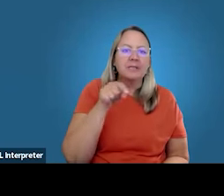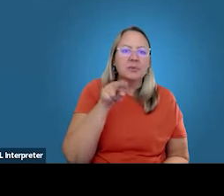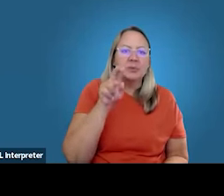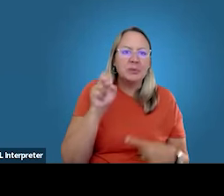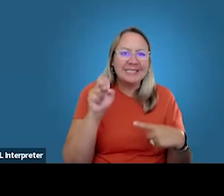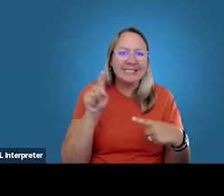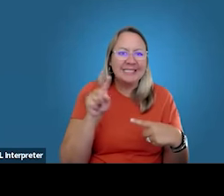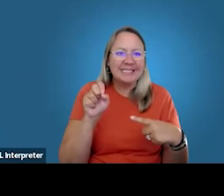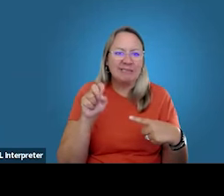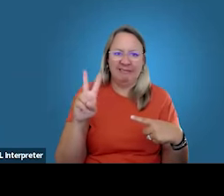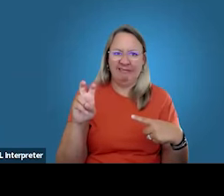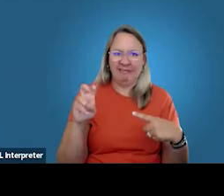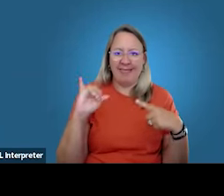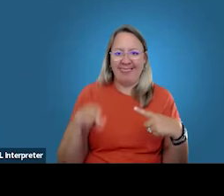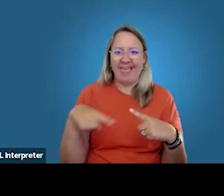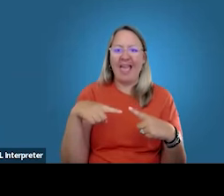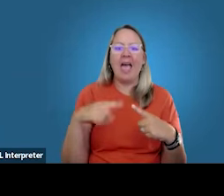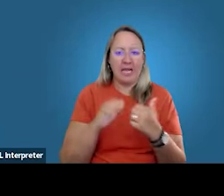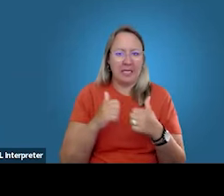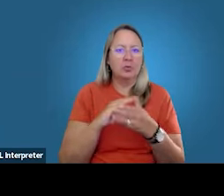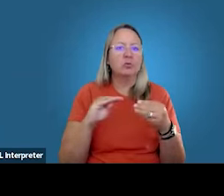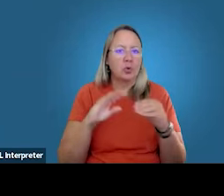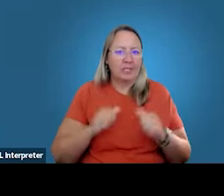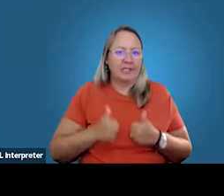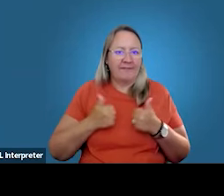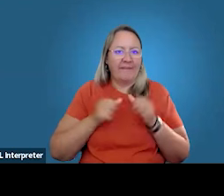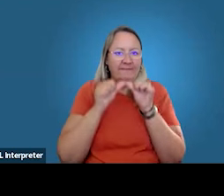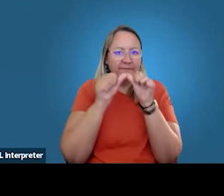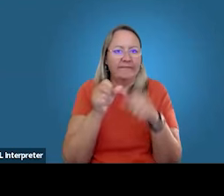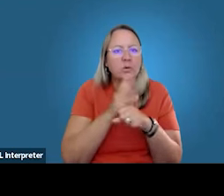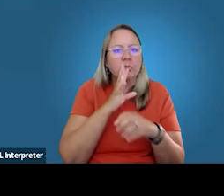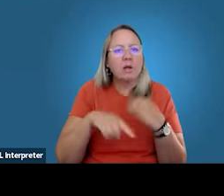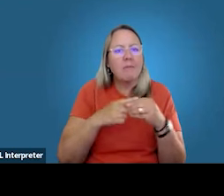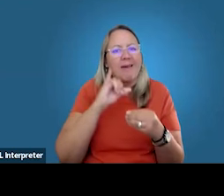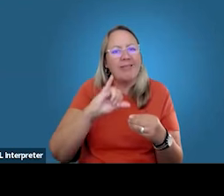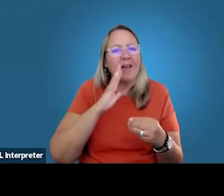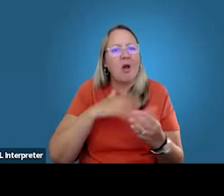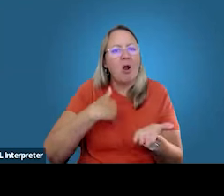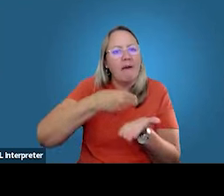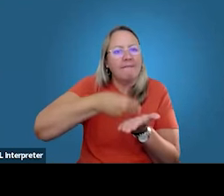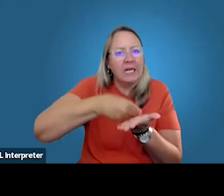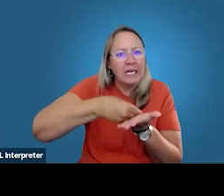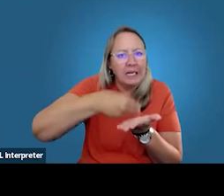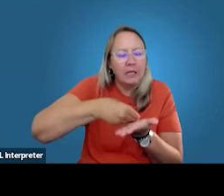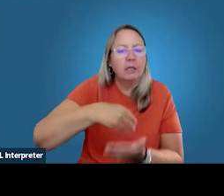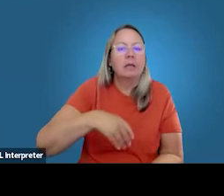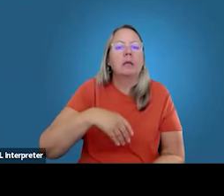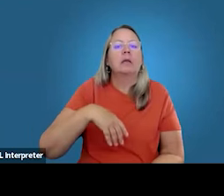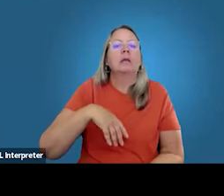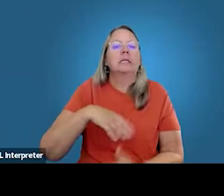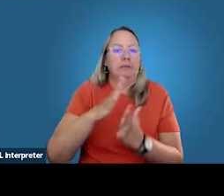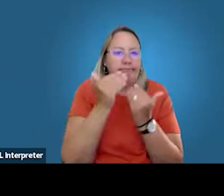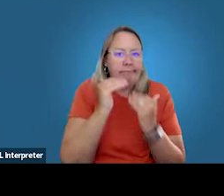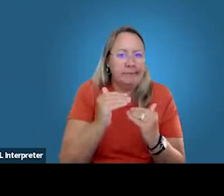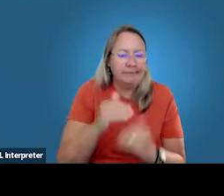feel that stories are the way that we survive. So when we talk about the big squeeze, we're talking about the fact that our funding is falling. There